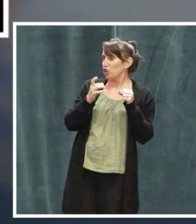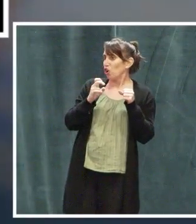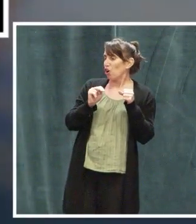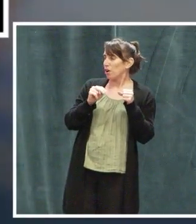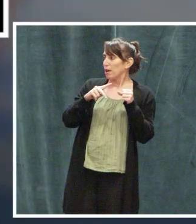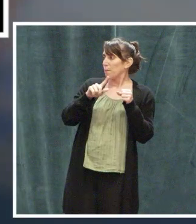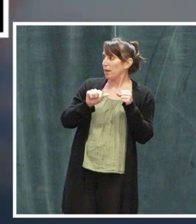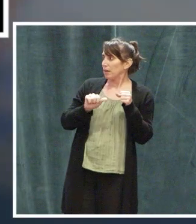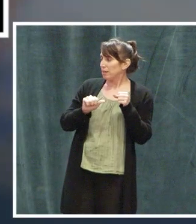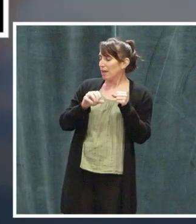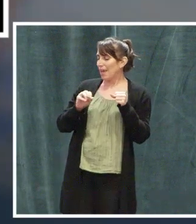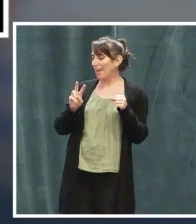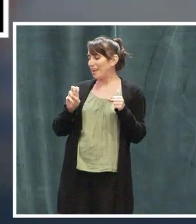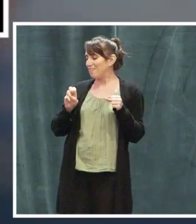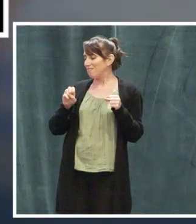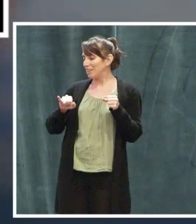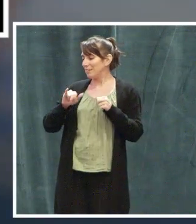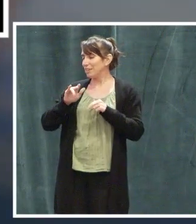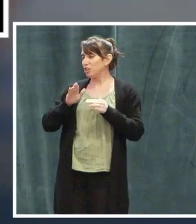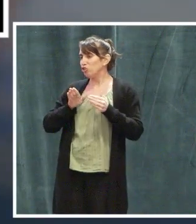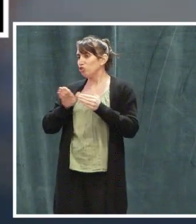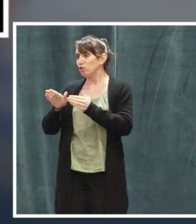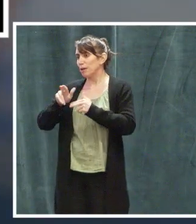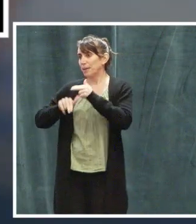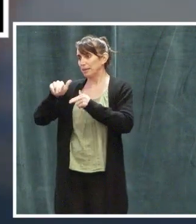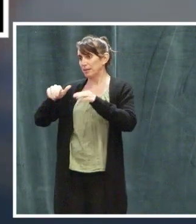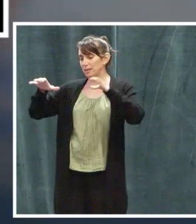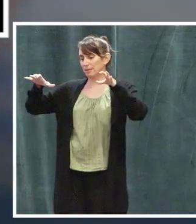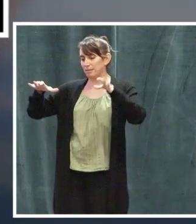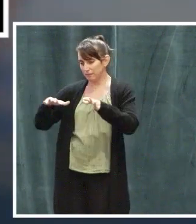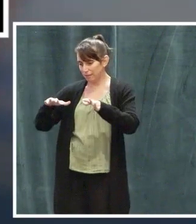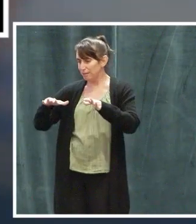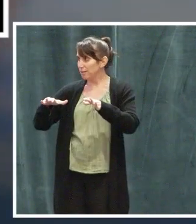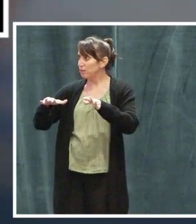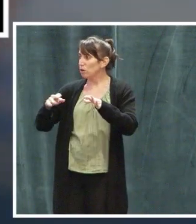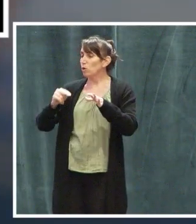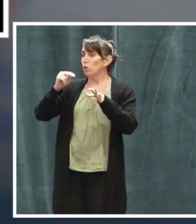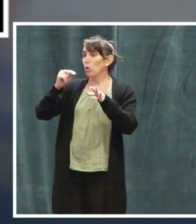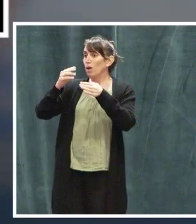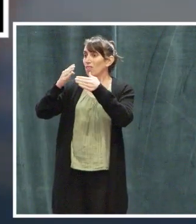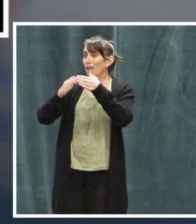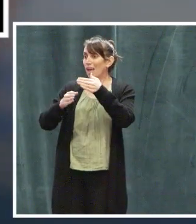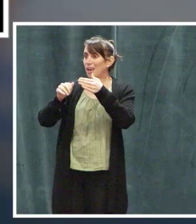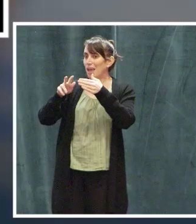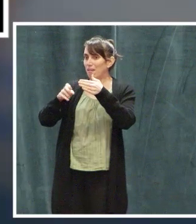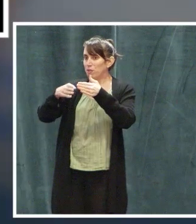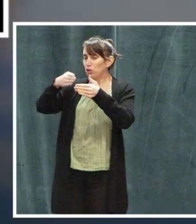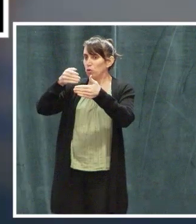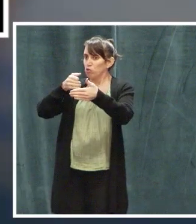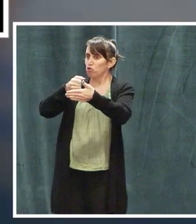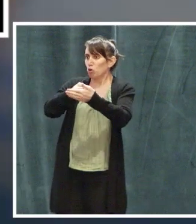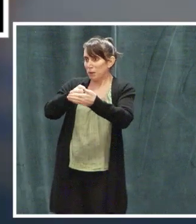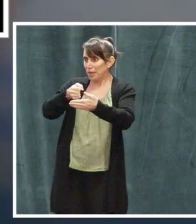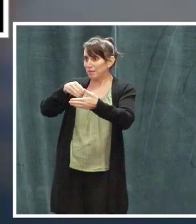and 250 Vesey Street buildings. You can also see that North End Avenue terminates into this plaza